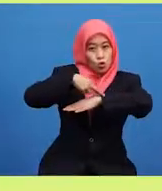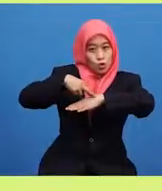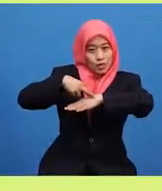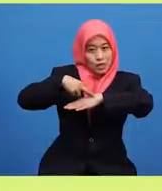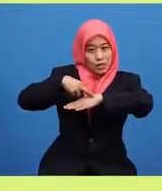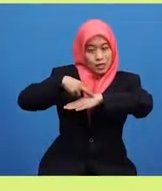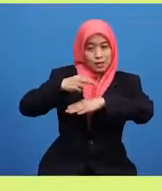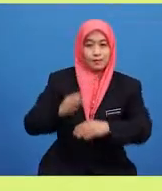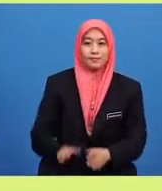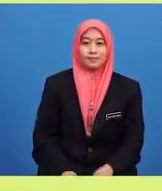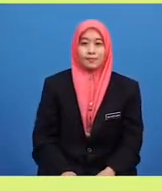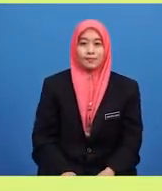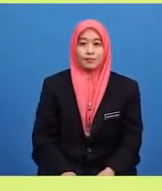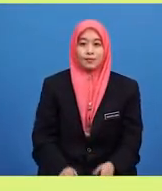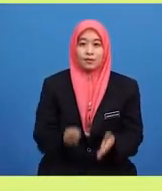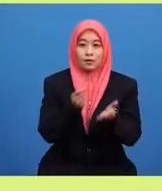Ruler.